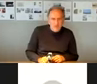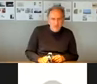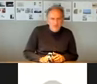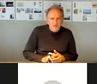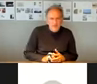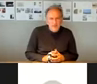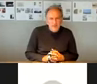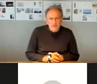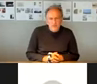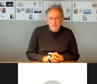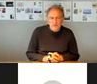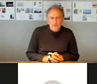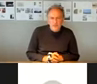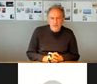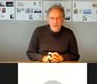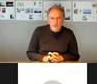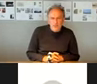varied,